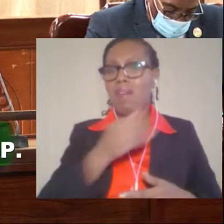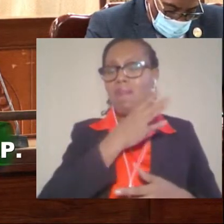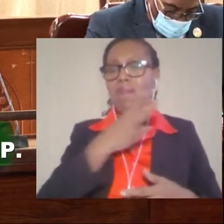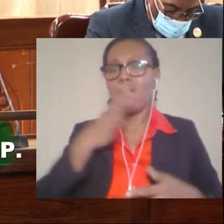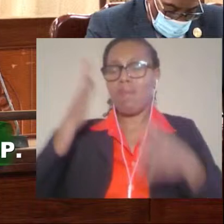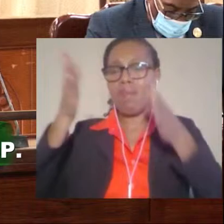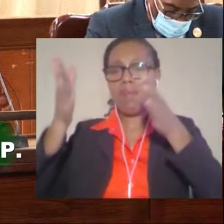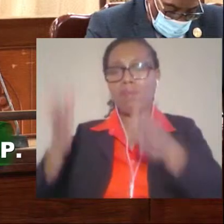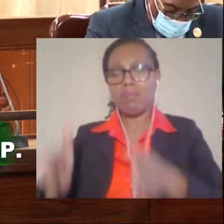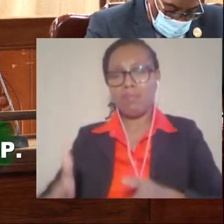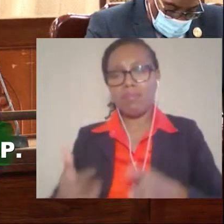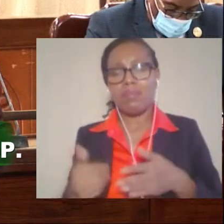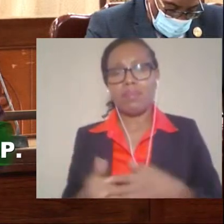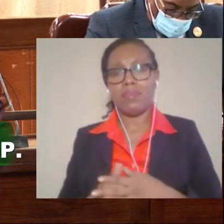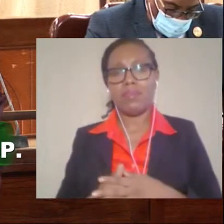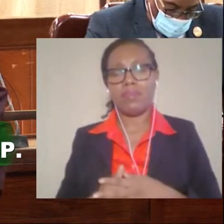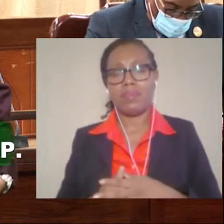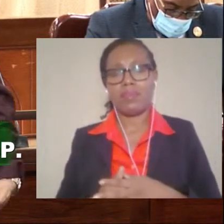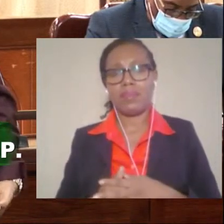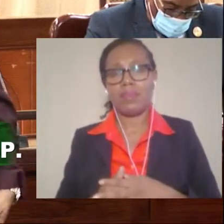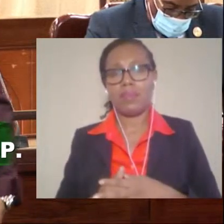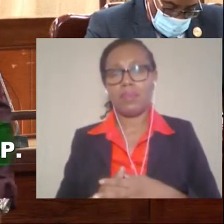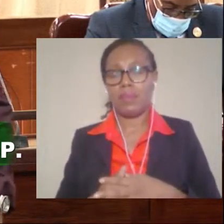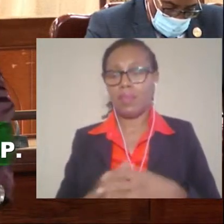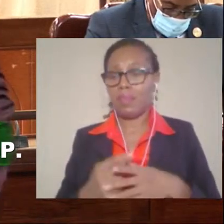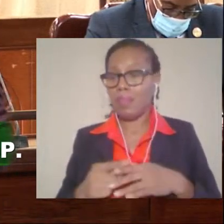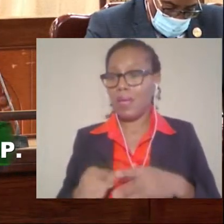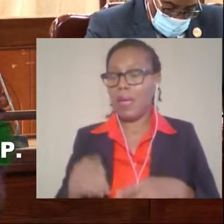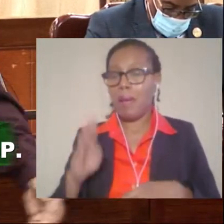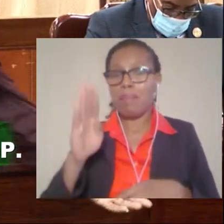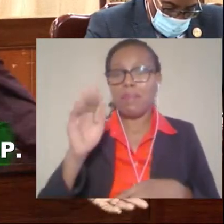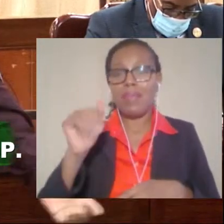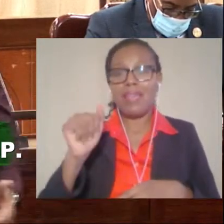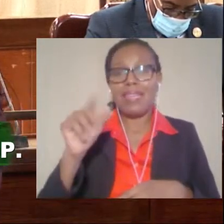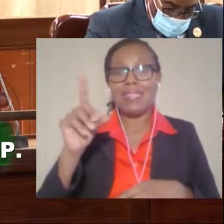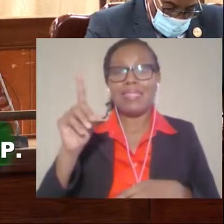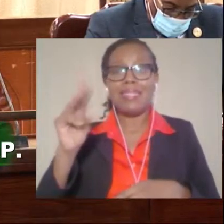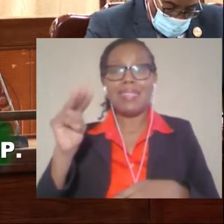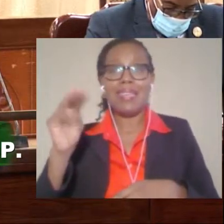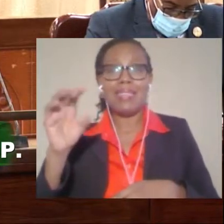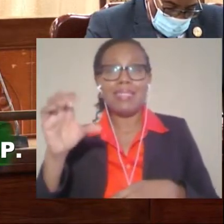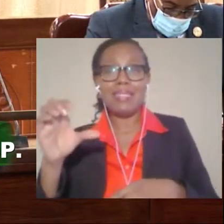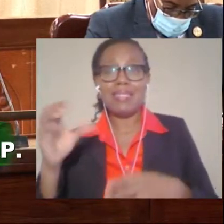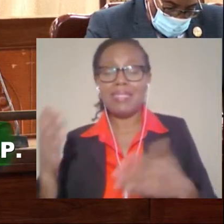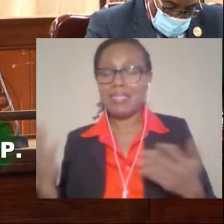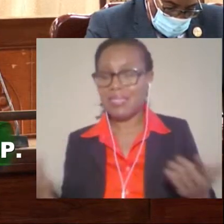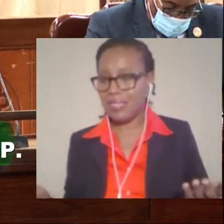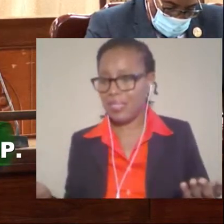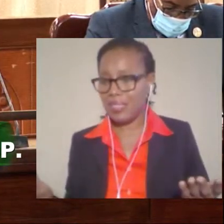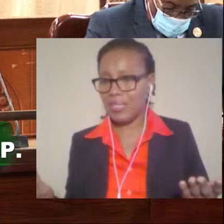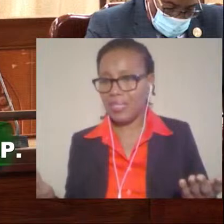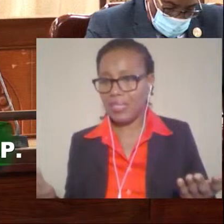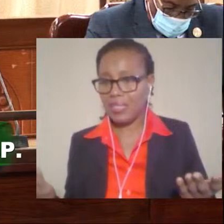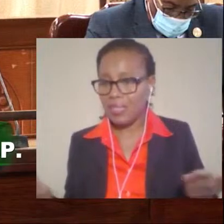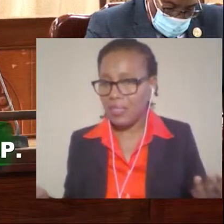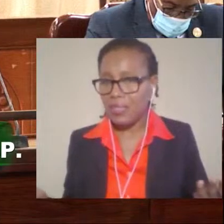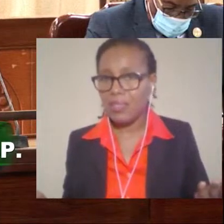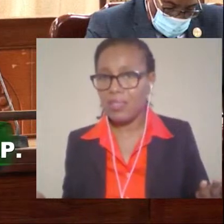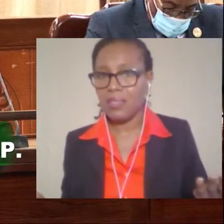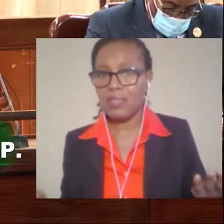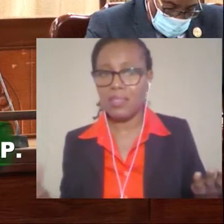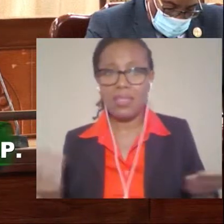But the entity, BADMC, has shown no alacrity in developing the feed